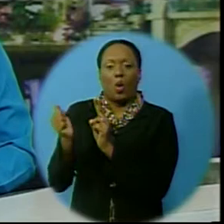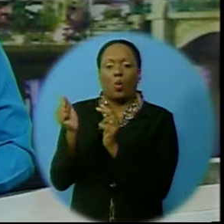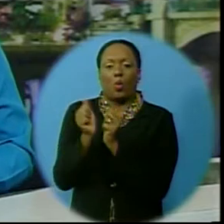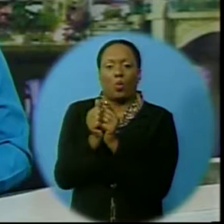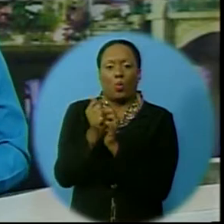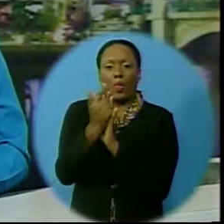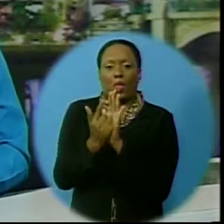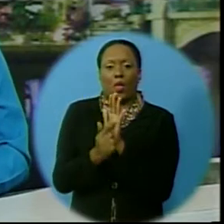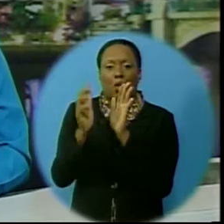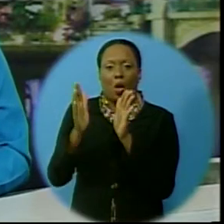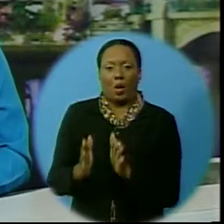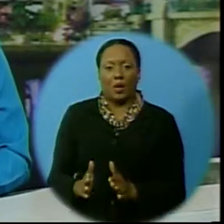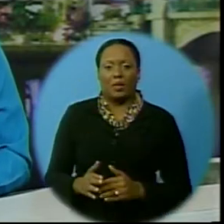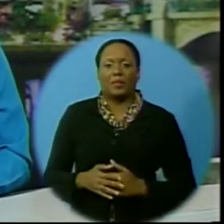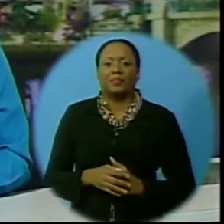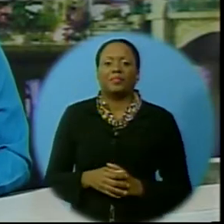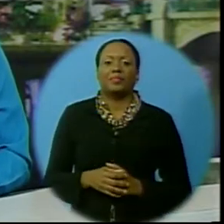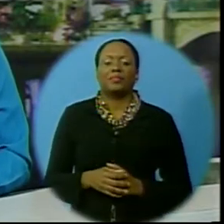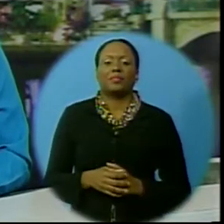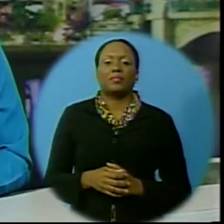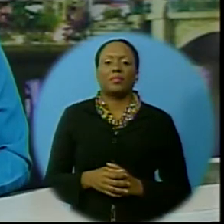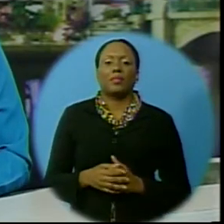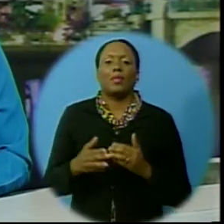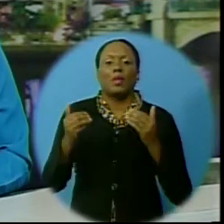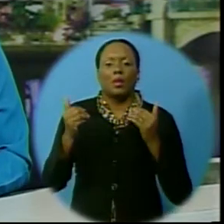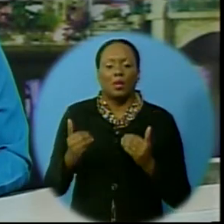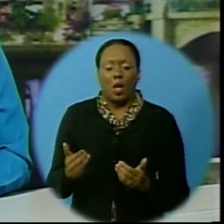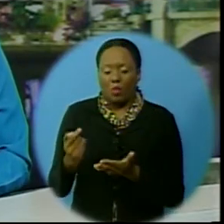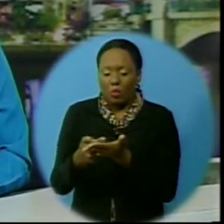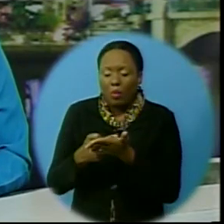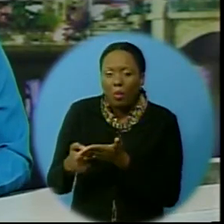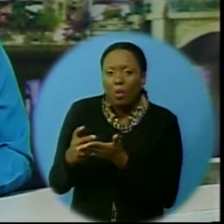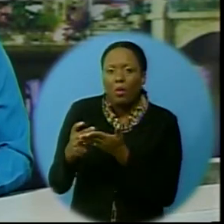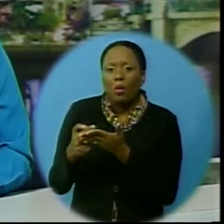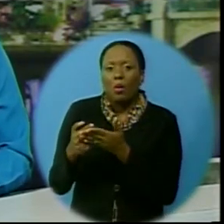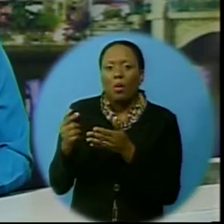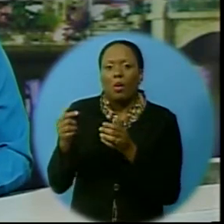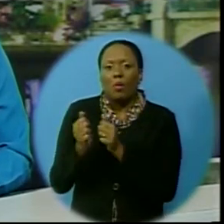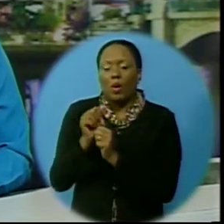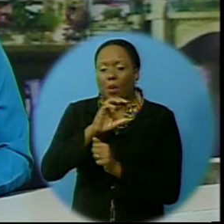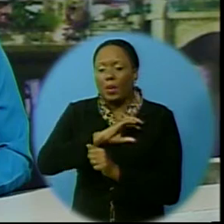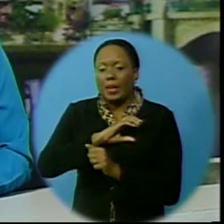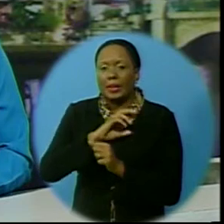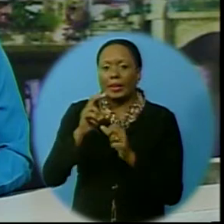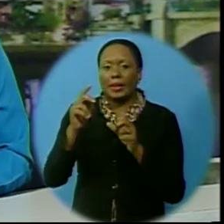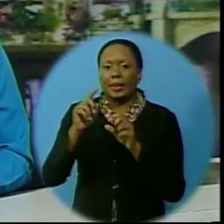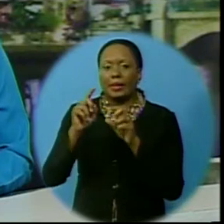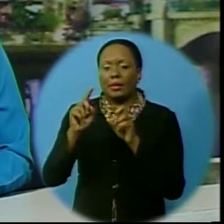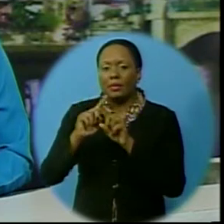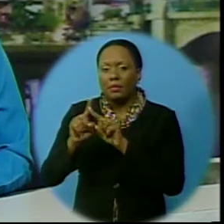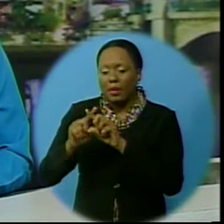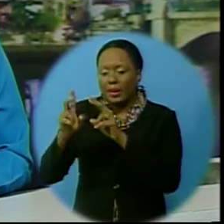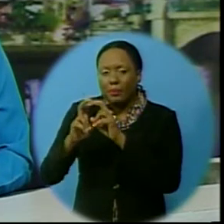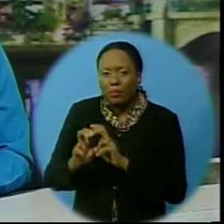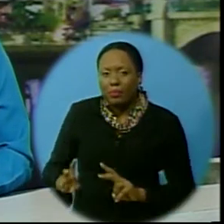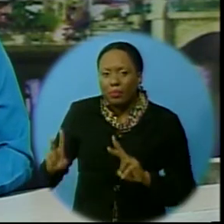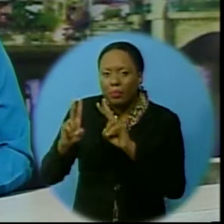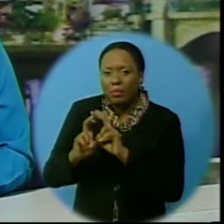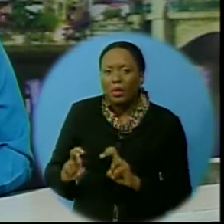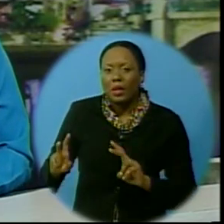police sometime yesterday in the company of their respective attorneys at law. They're now assisting with an ongoing